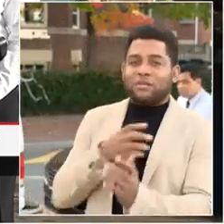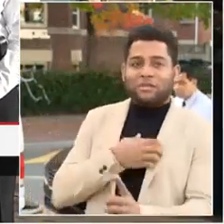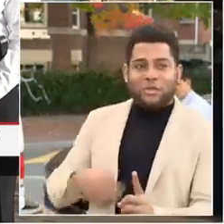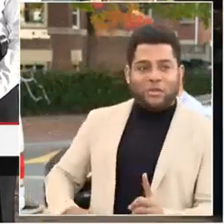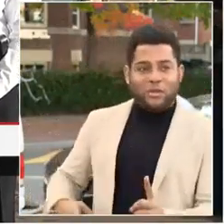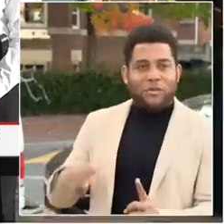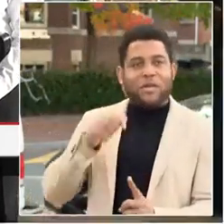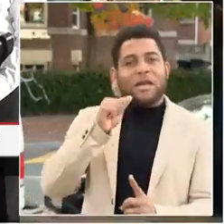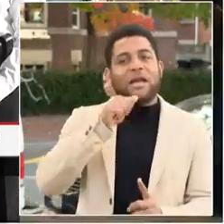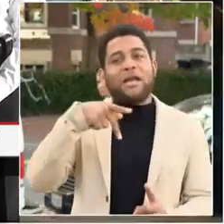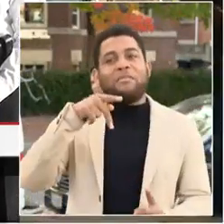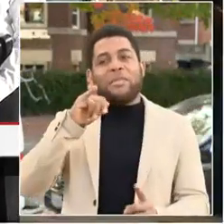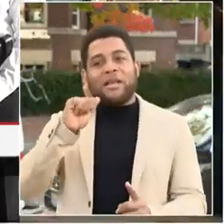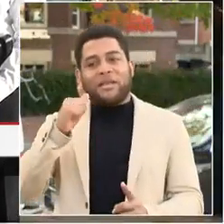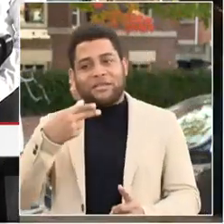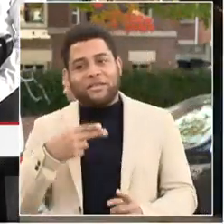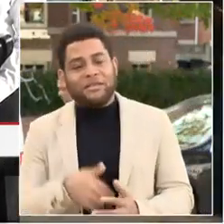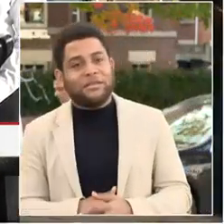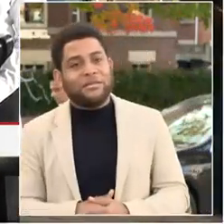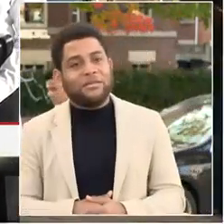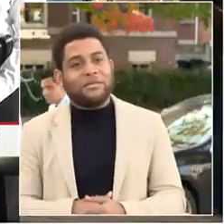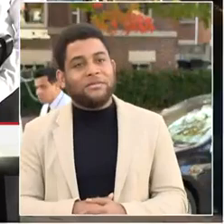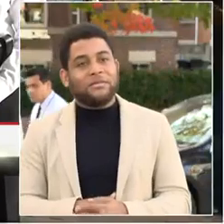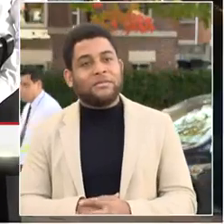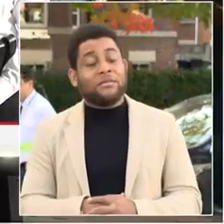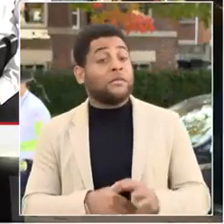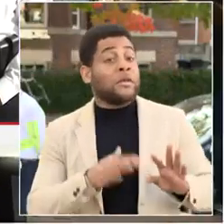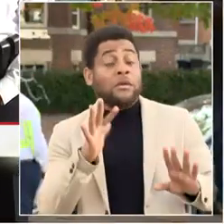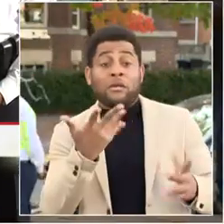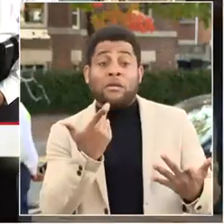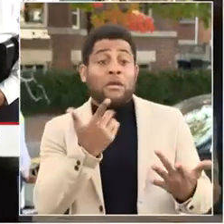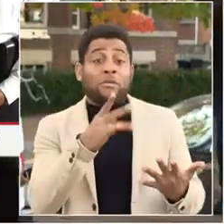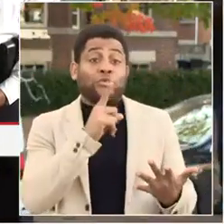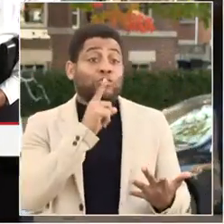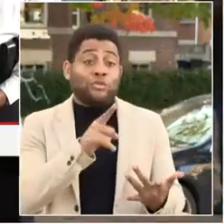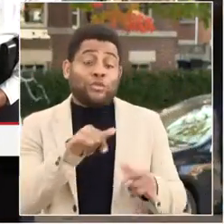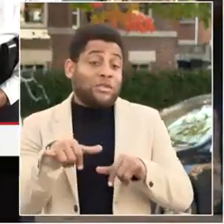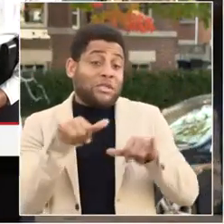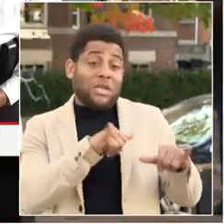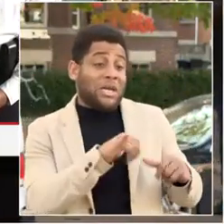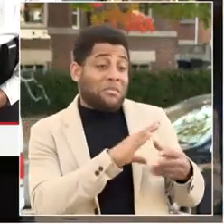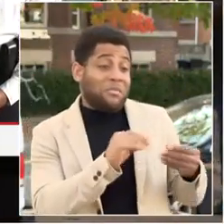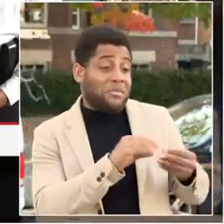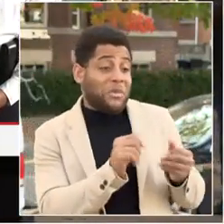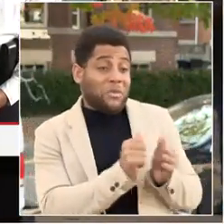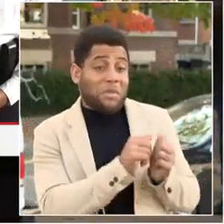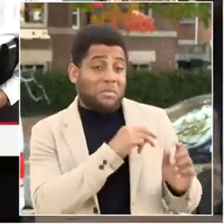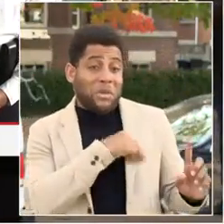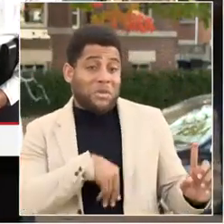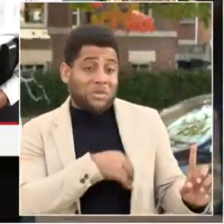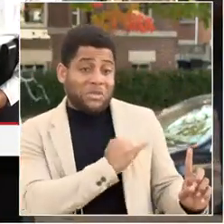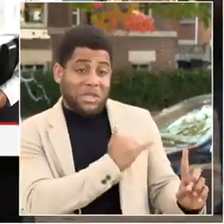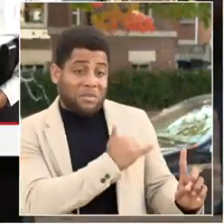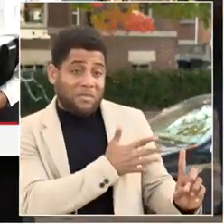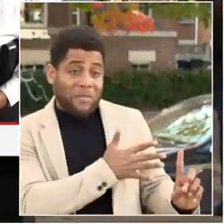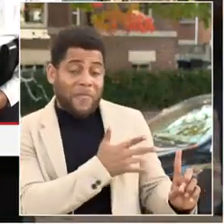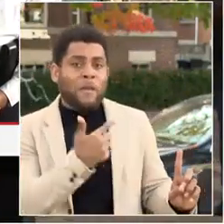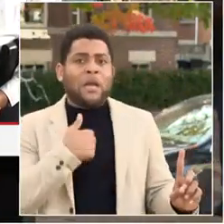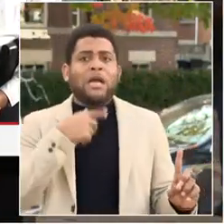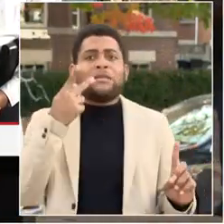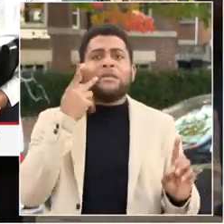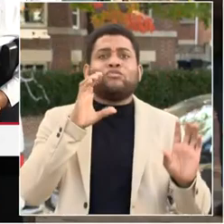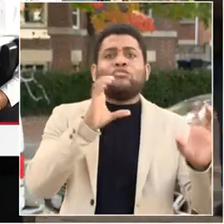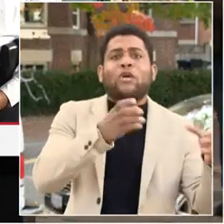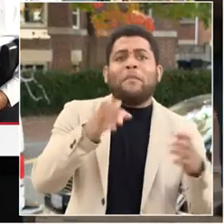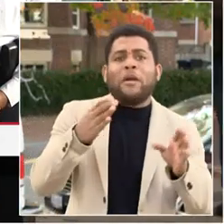Sure. As the mayor said, we certainly want to address those larger groups that are acting in concert. But I would say on the individual level, one of the